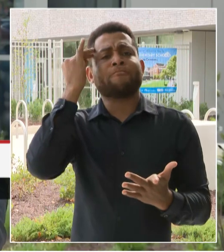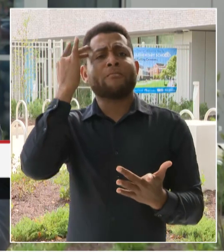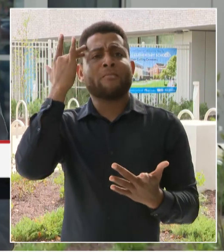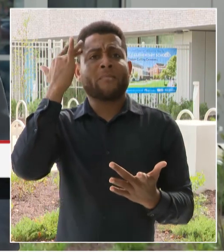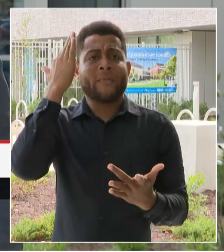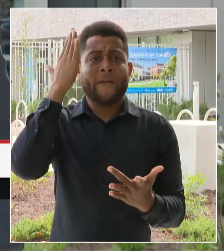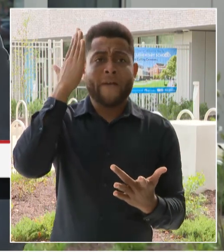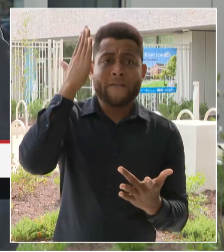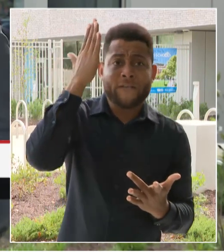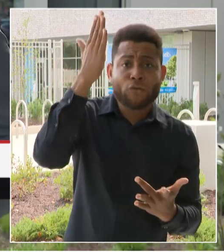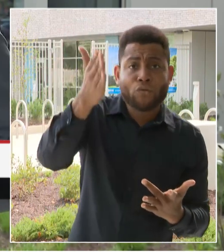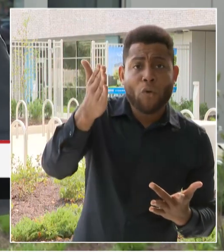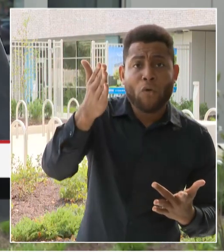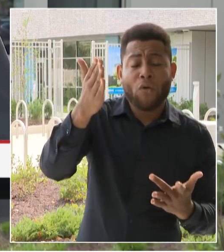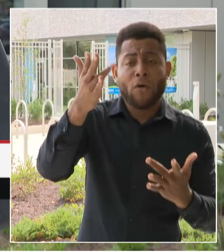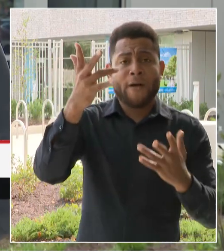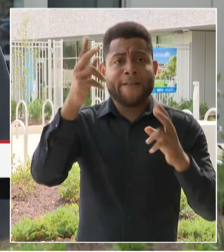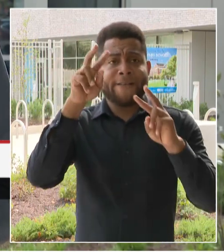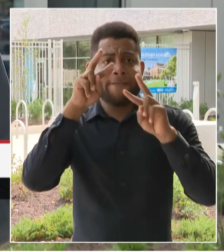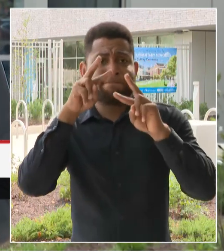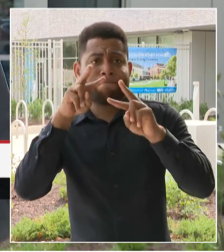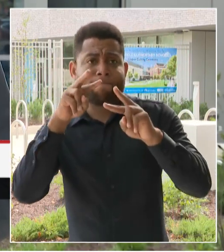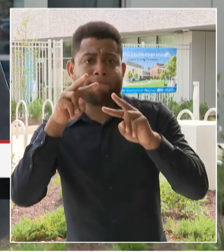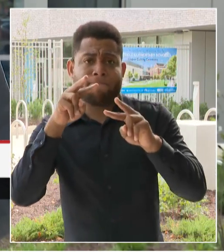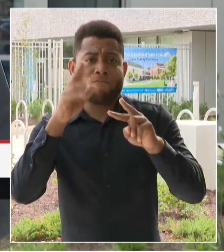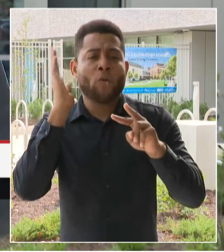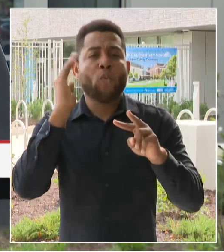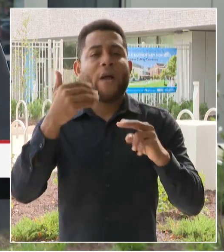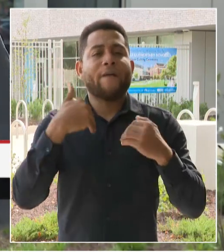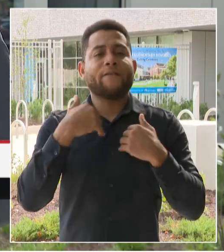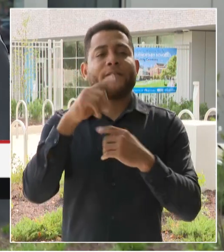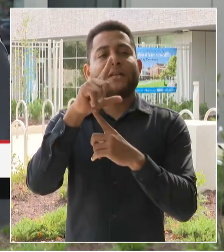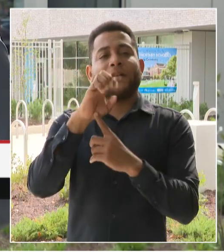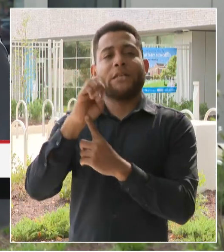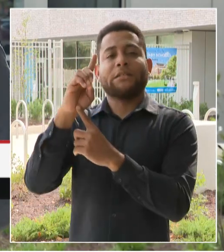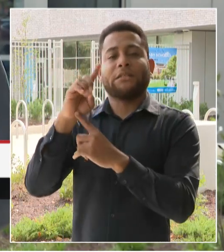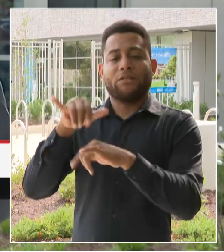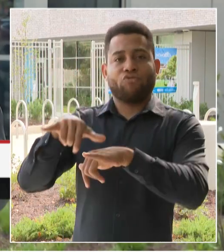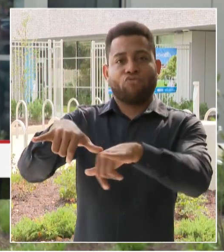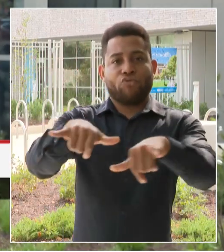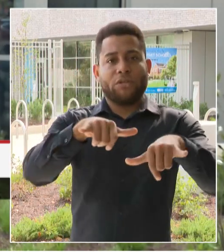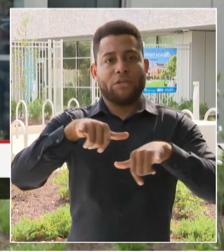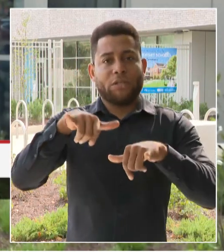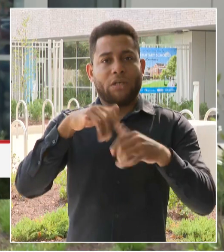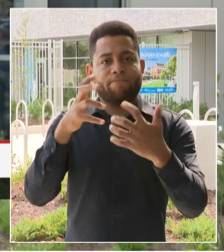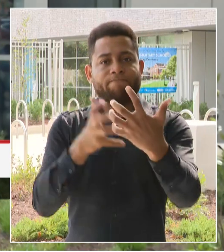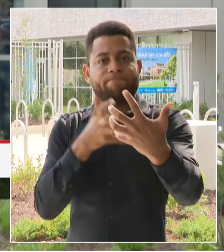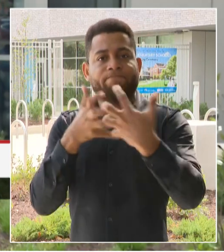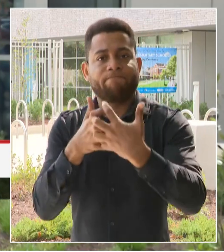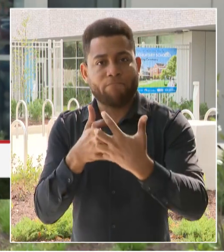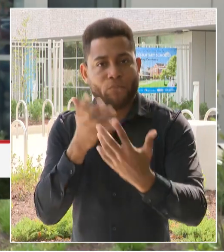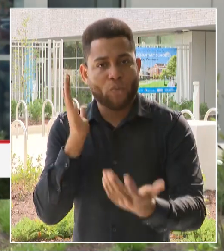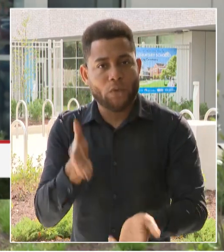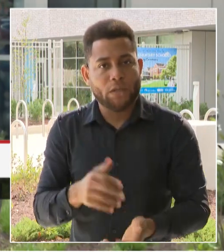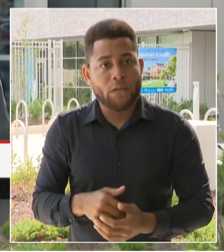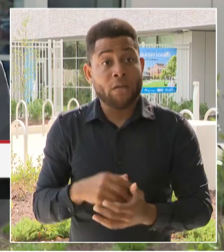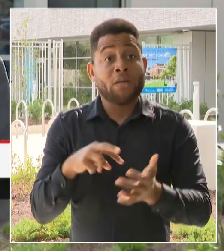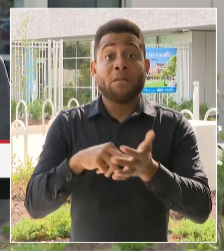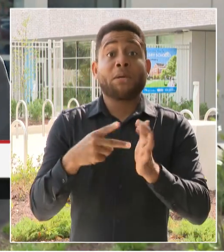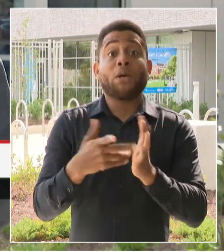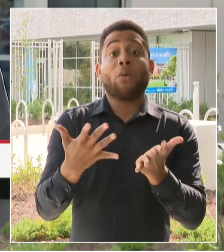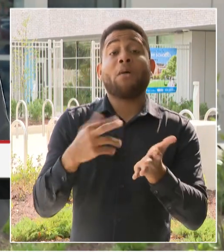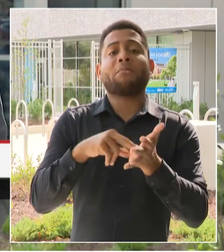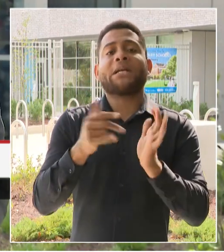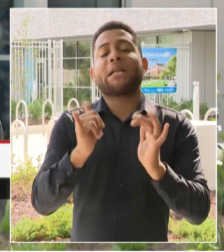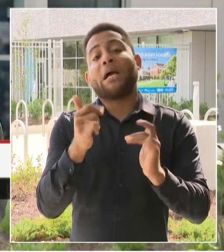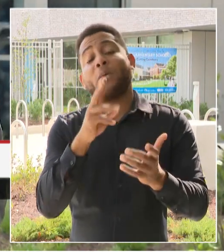that mean? It'll have features like geothermal wells for heating and cooling, a bioretention storm water management system, low